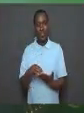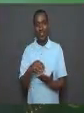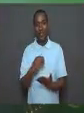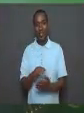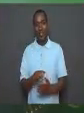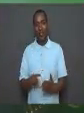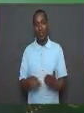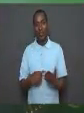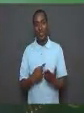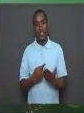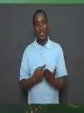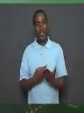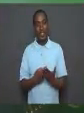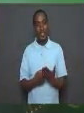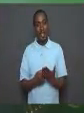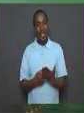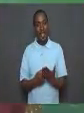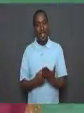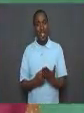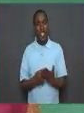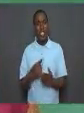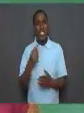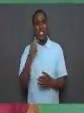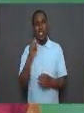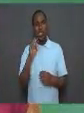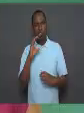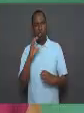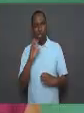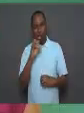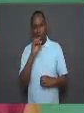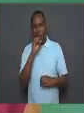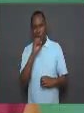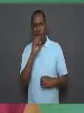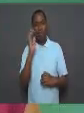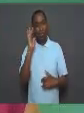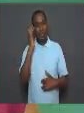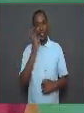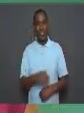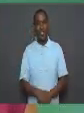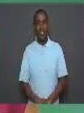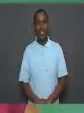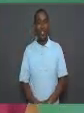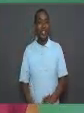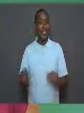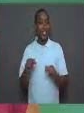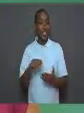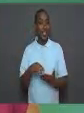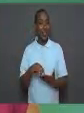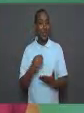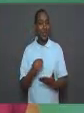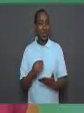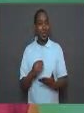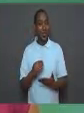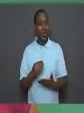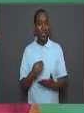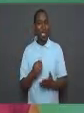learned about tuberculosis. Today, we are going to learn about